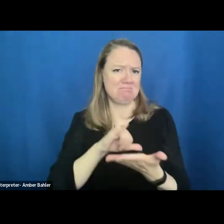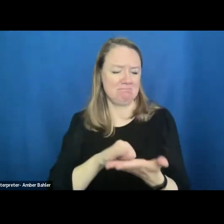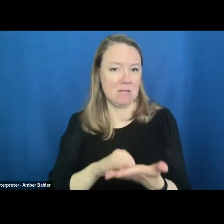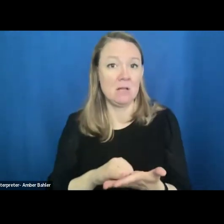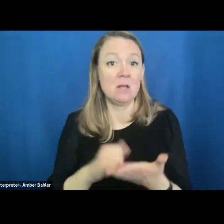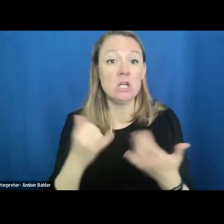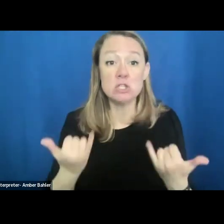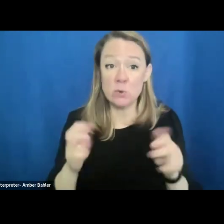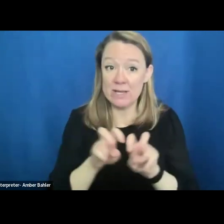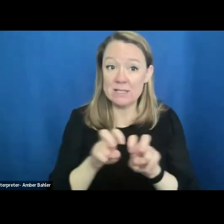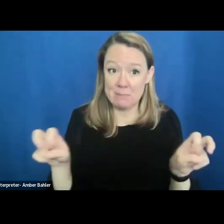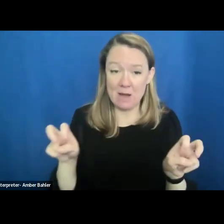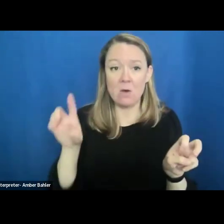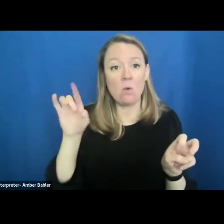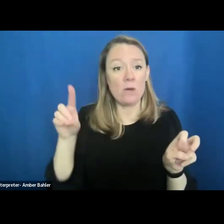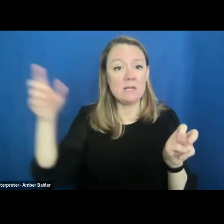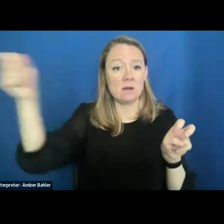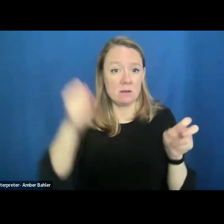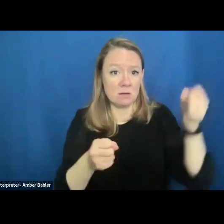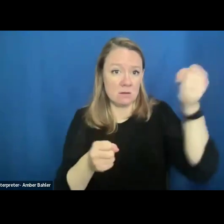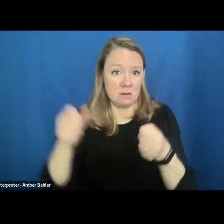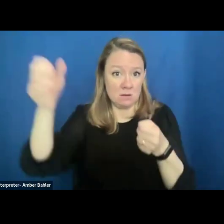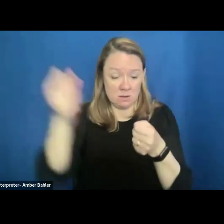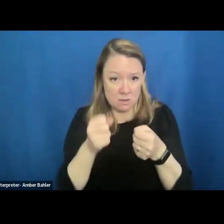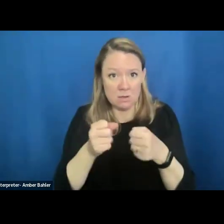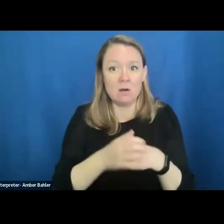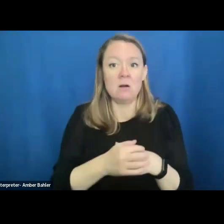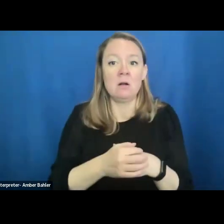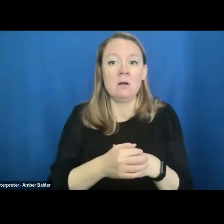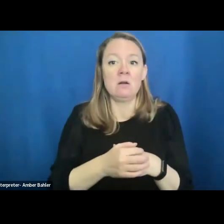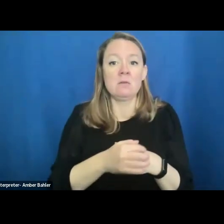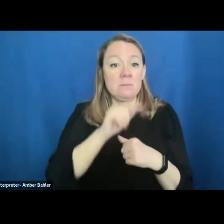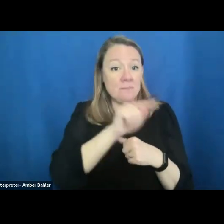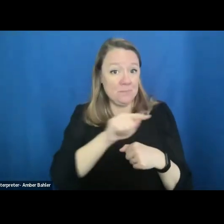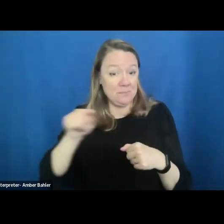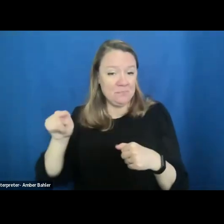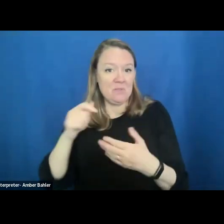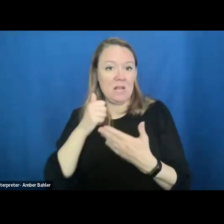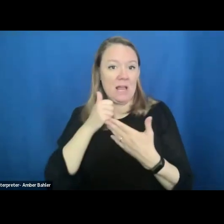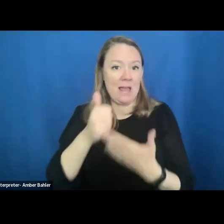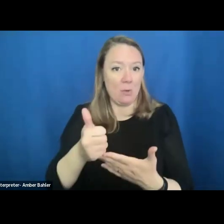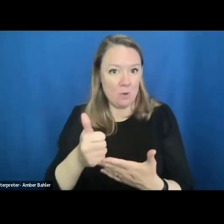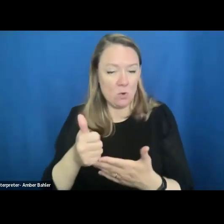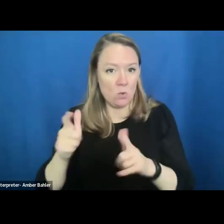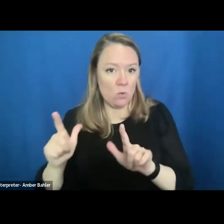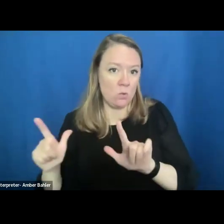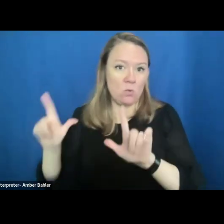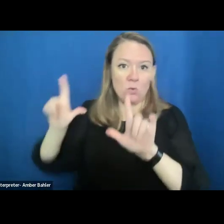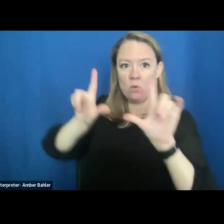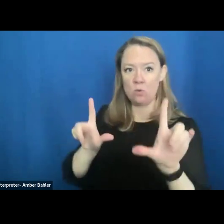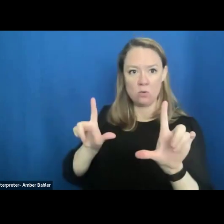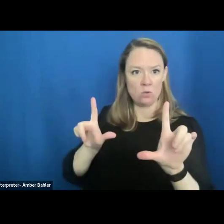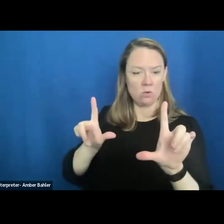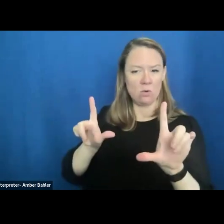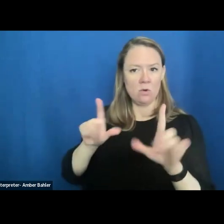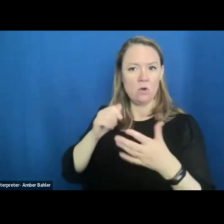are going to give you a different lens in order to really understand how prevalent the persons that